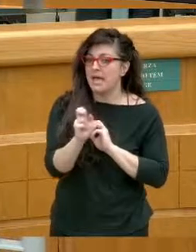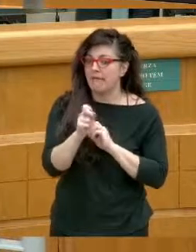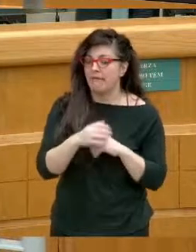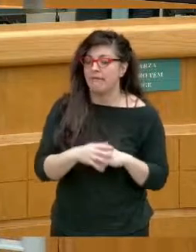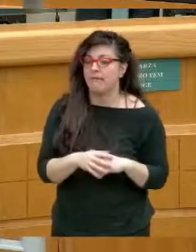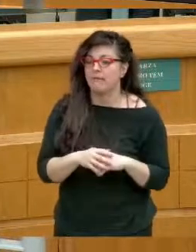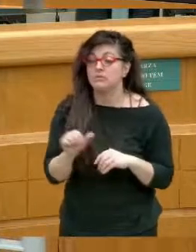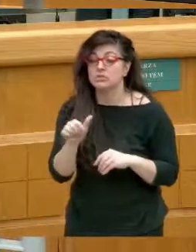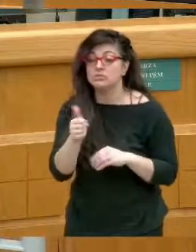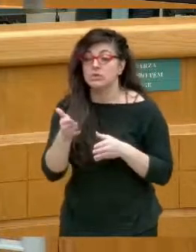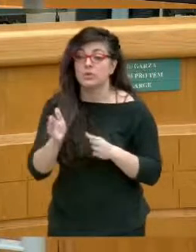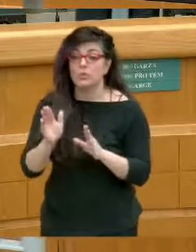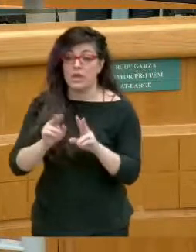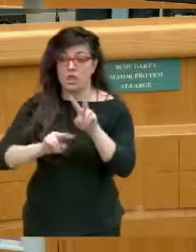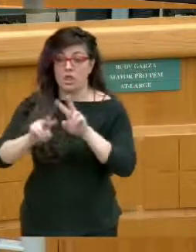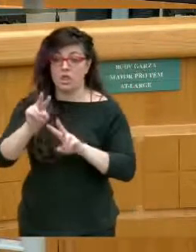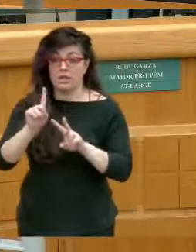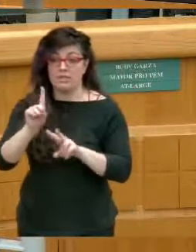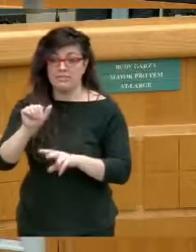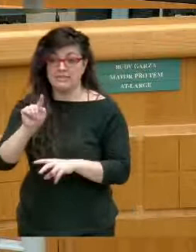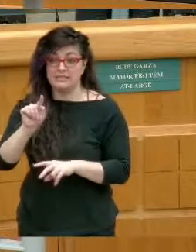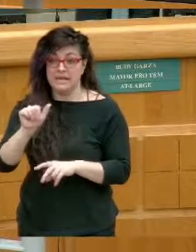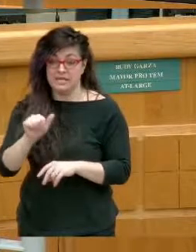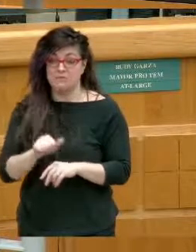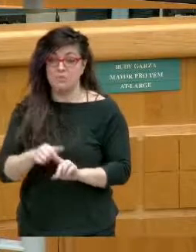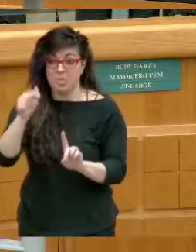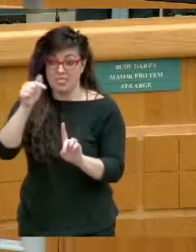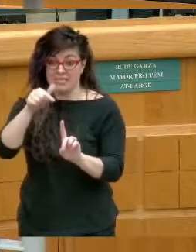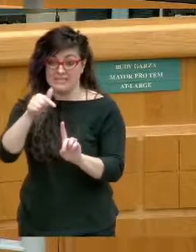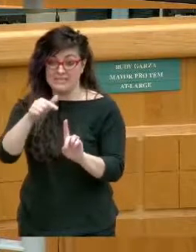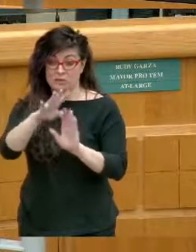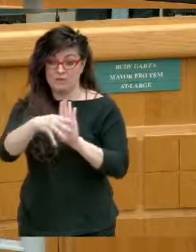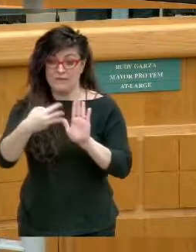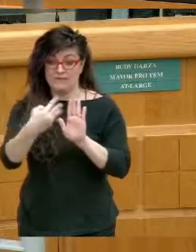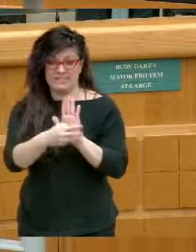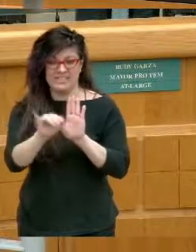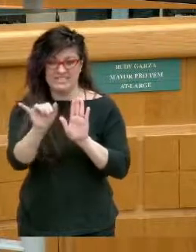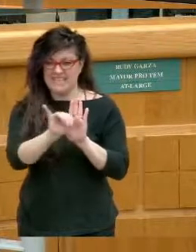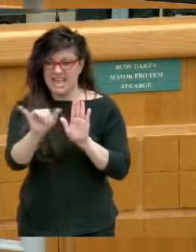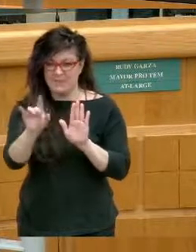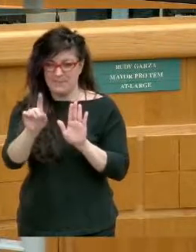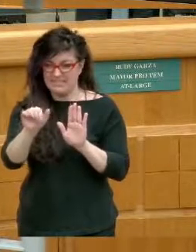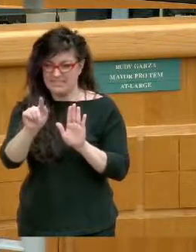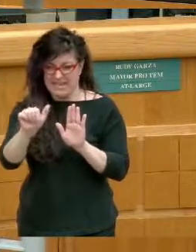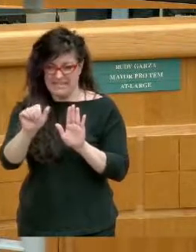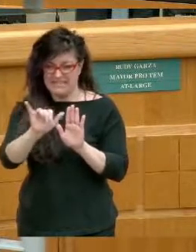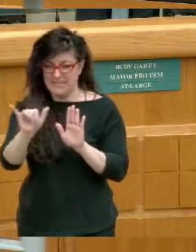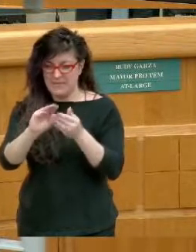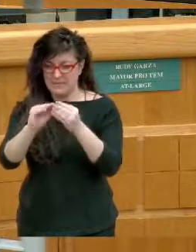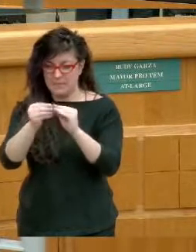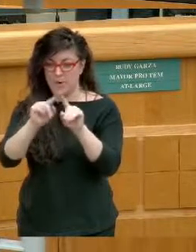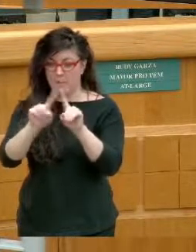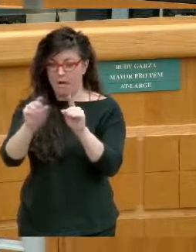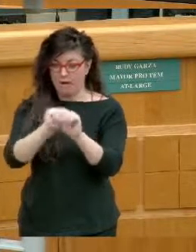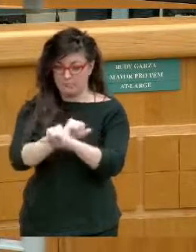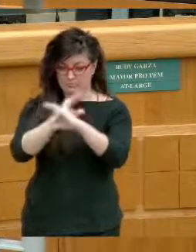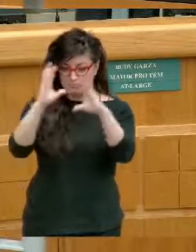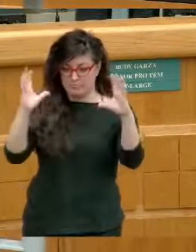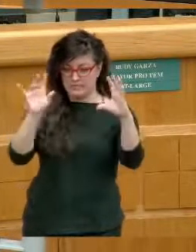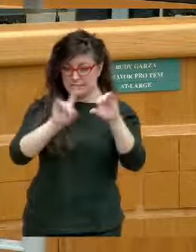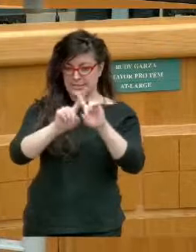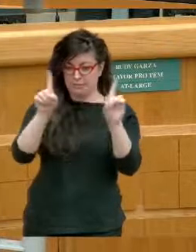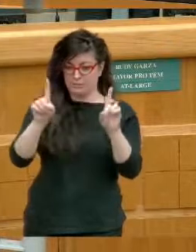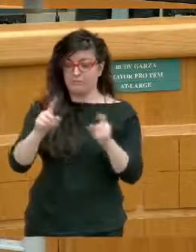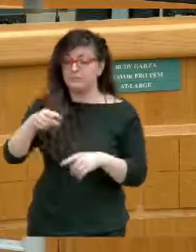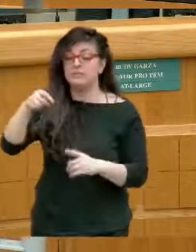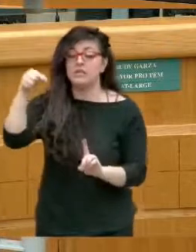look at this data. This is the same data, just visualized in a different way. And this is called a